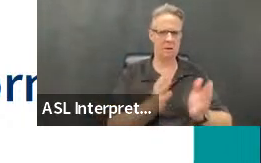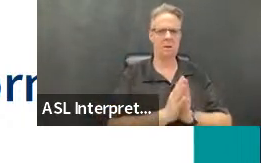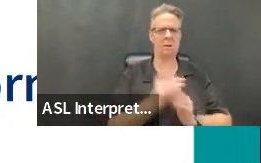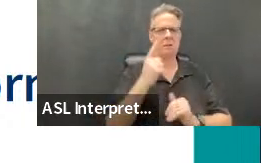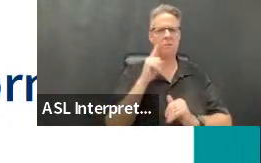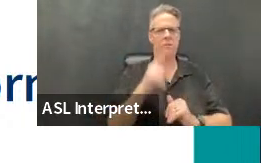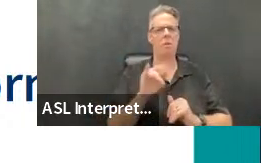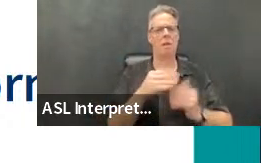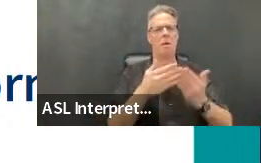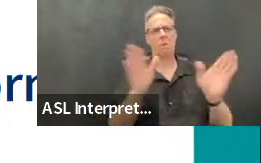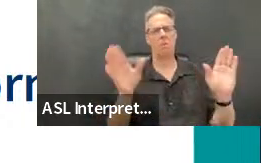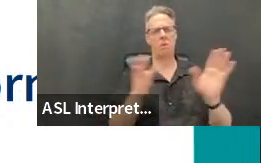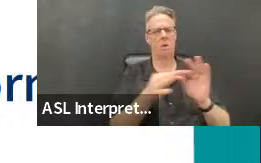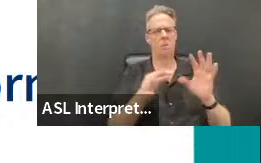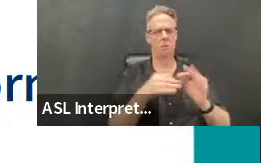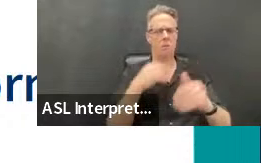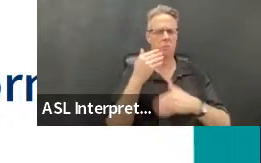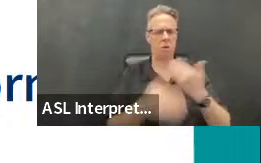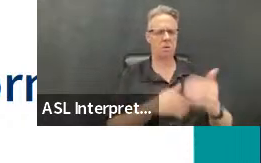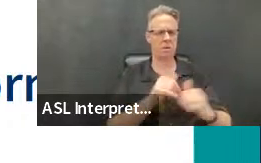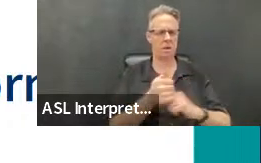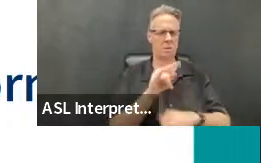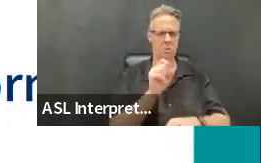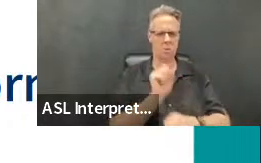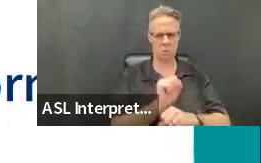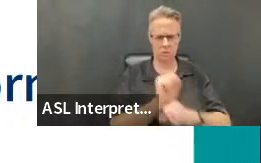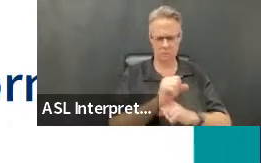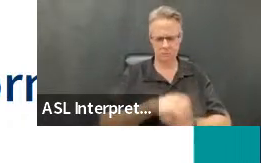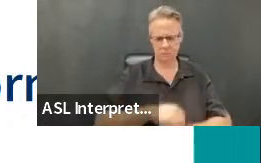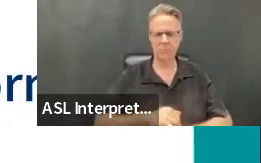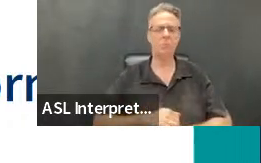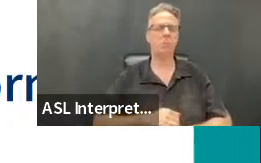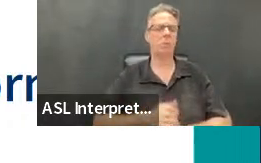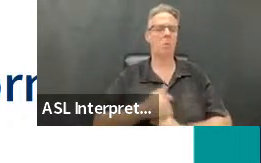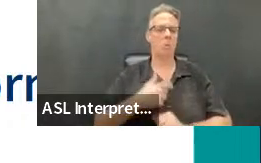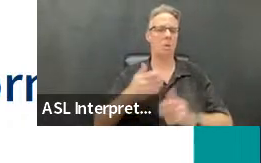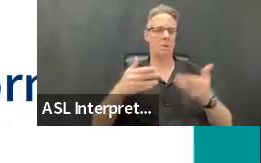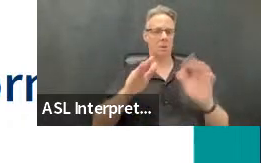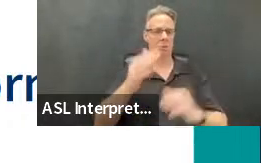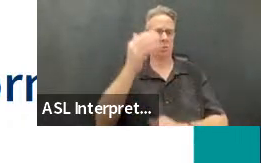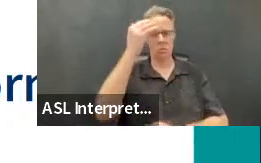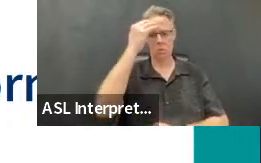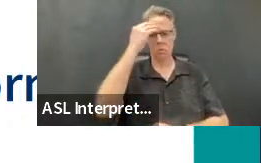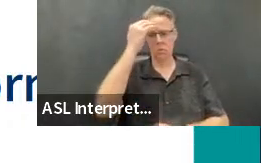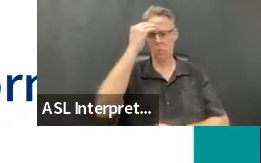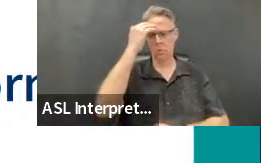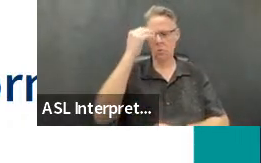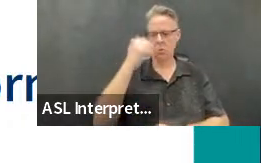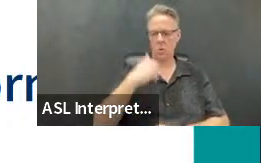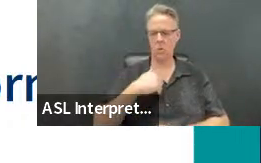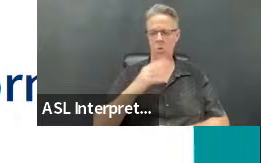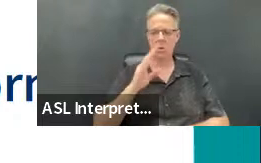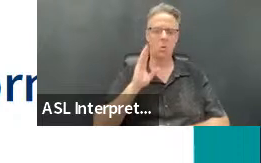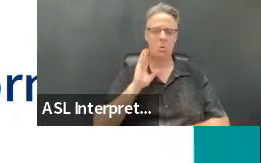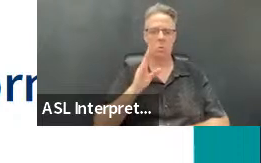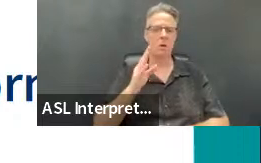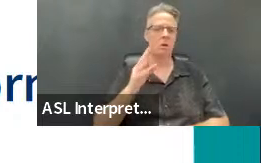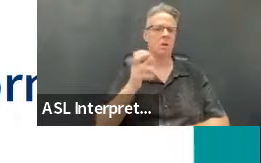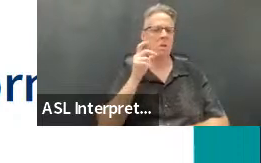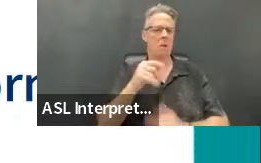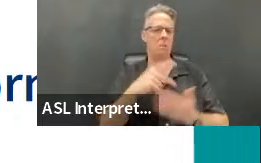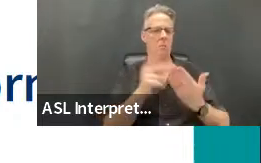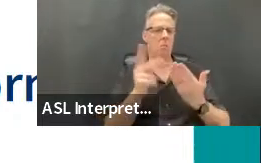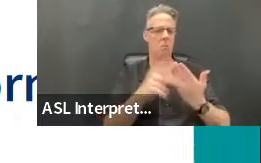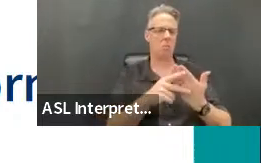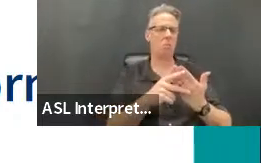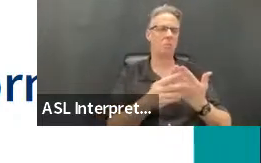commenting process and its functionality, we just wanted to let everybody know that we have heard you, and we are at the program taking